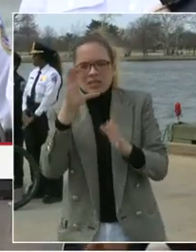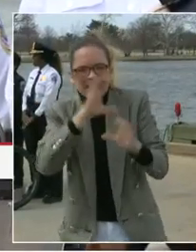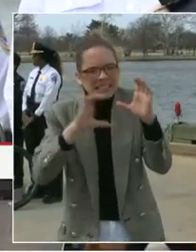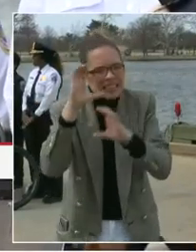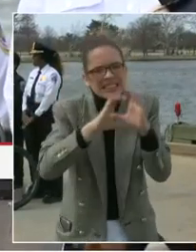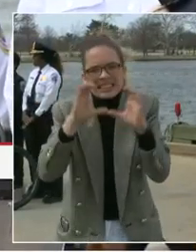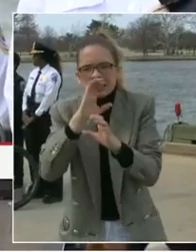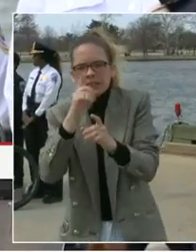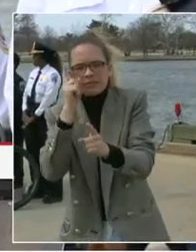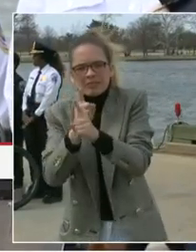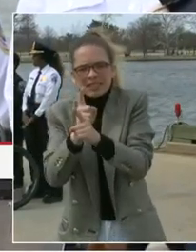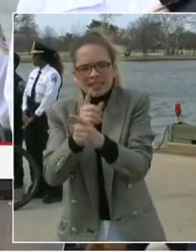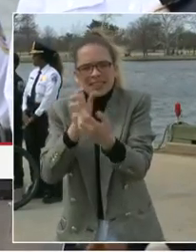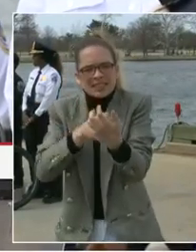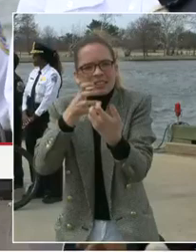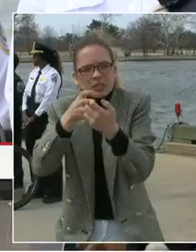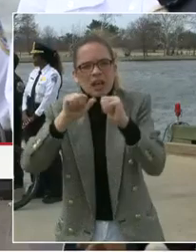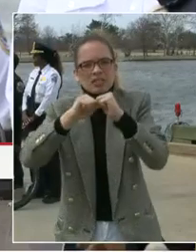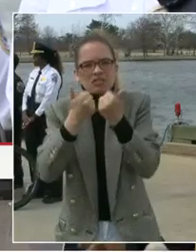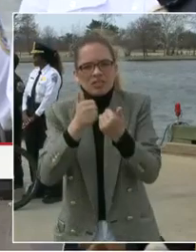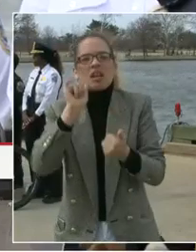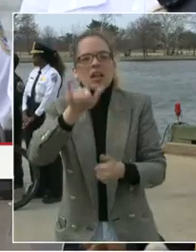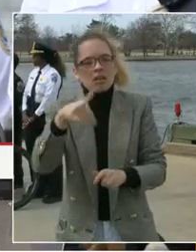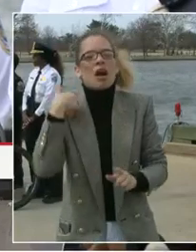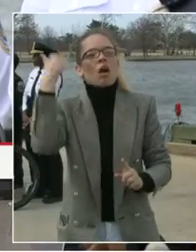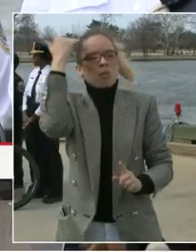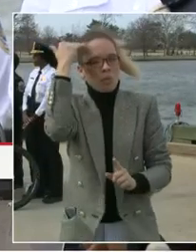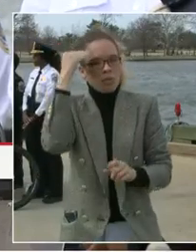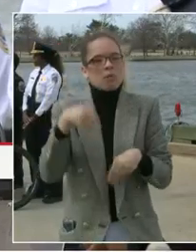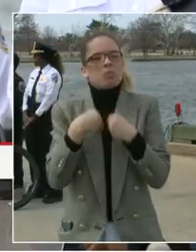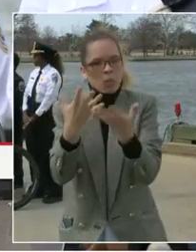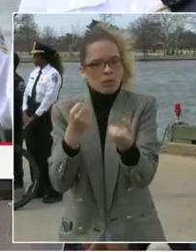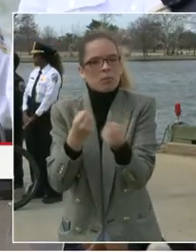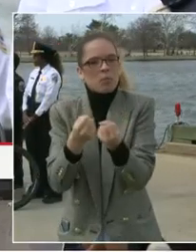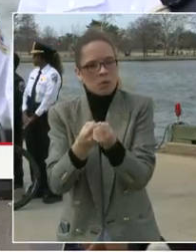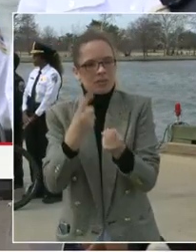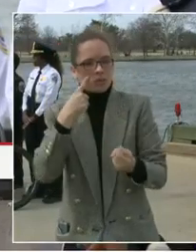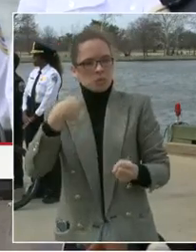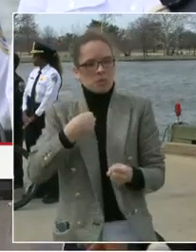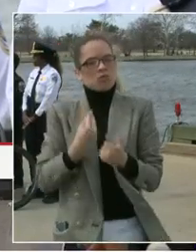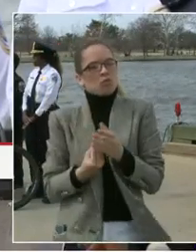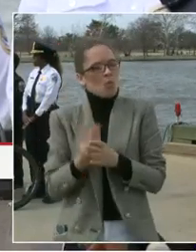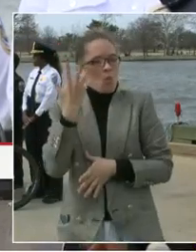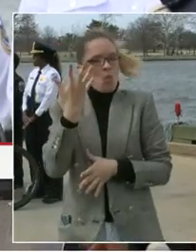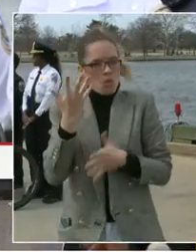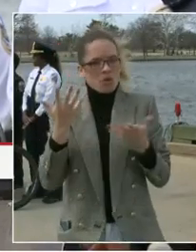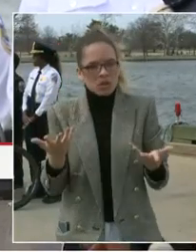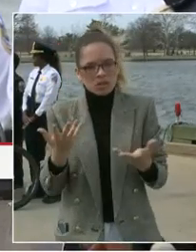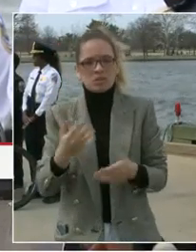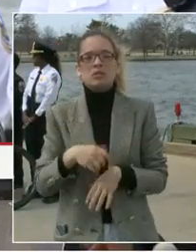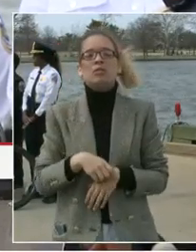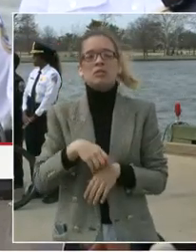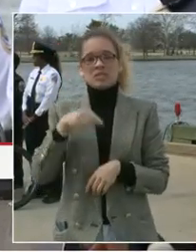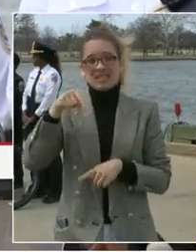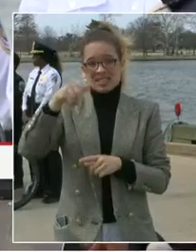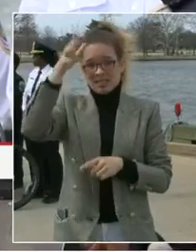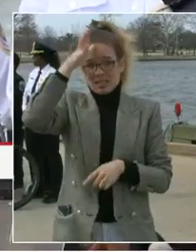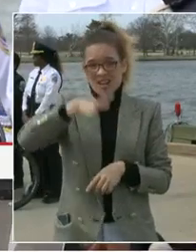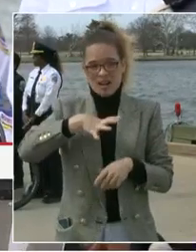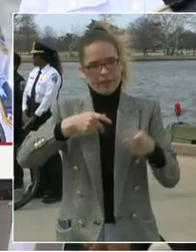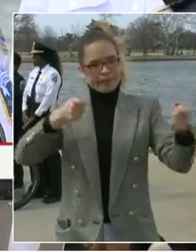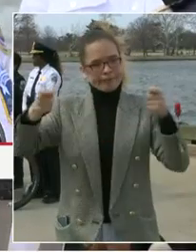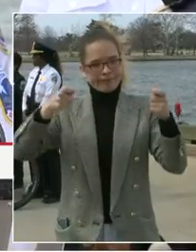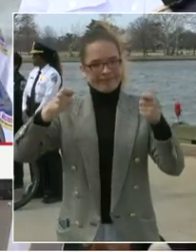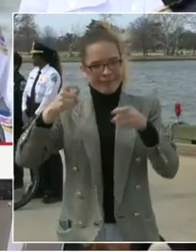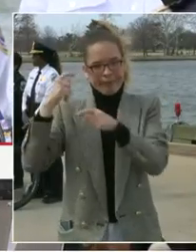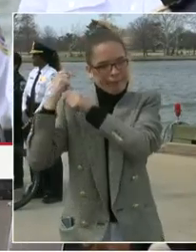an agency that I knew would provide me the support to grow in a traditionally male-dominated profession. I wanted